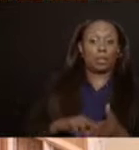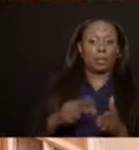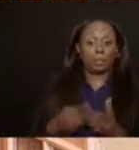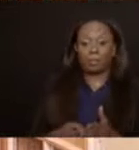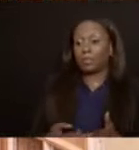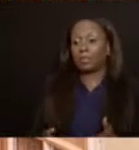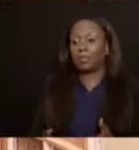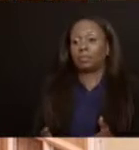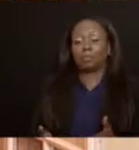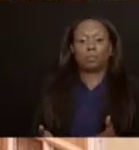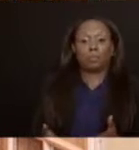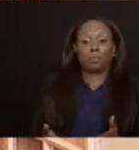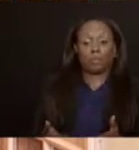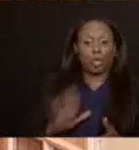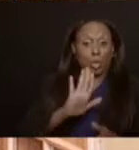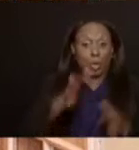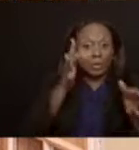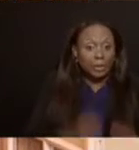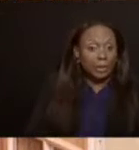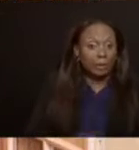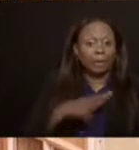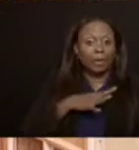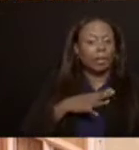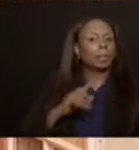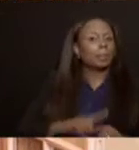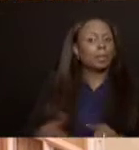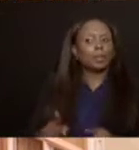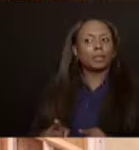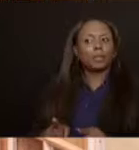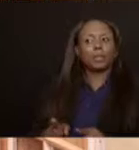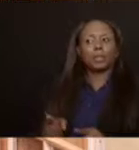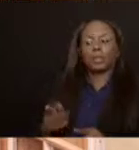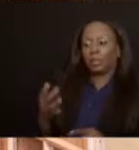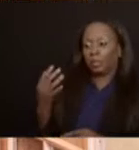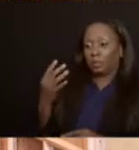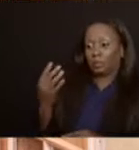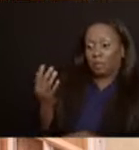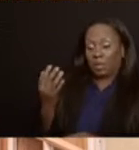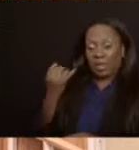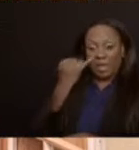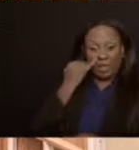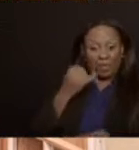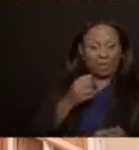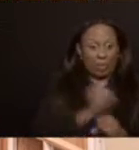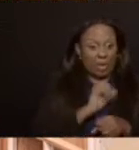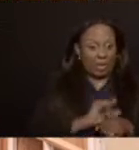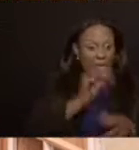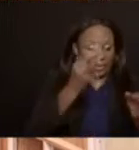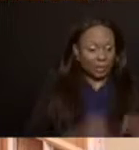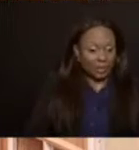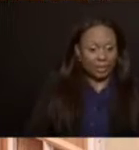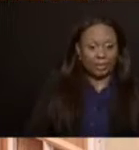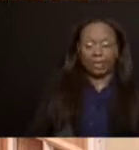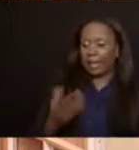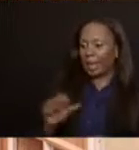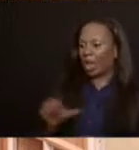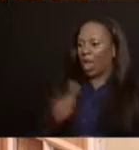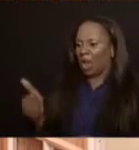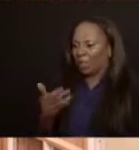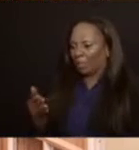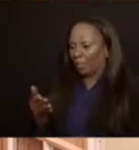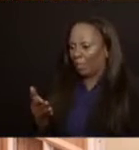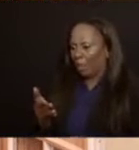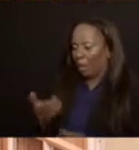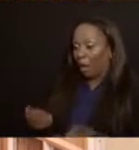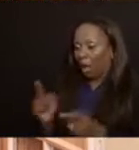over and over that principles only mean something if it is inconvenient to stand by them. And that is why we've been